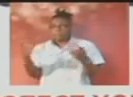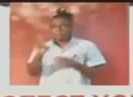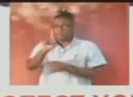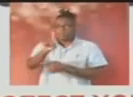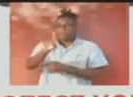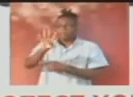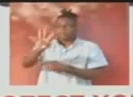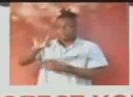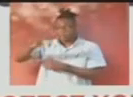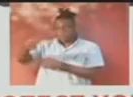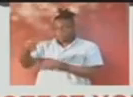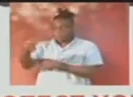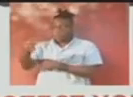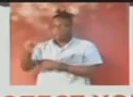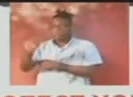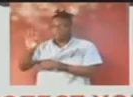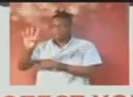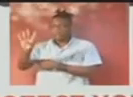147,470